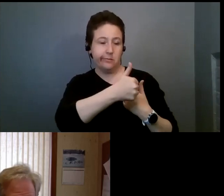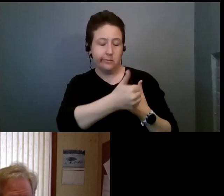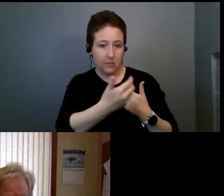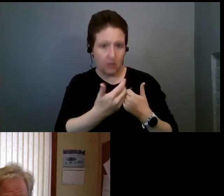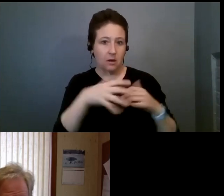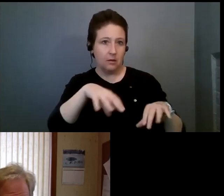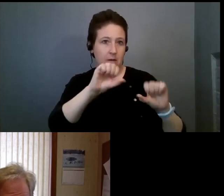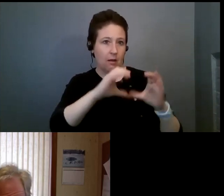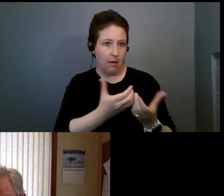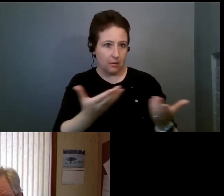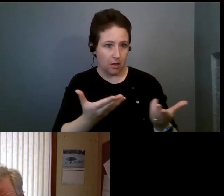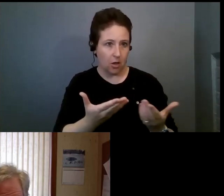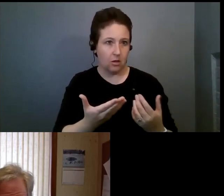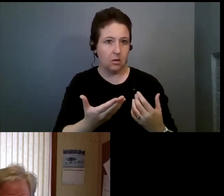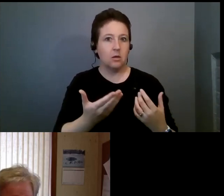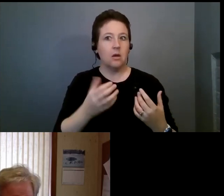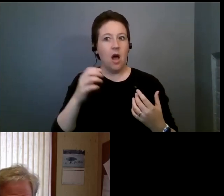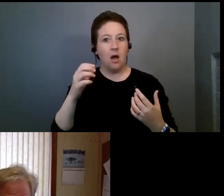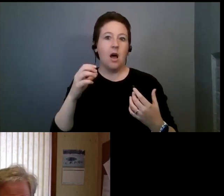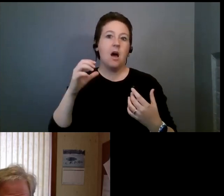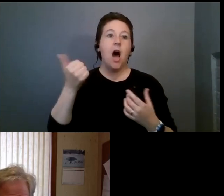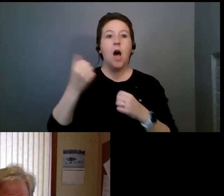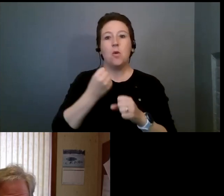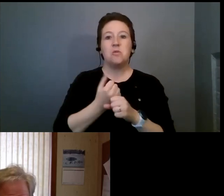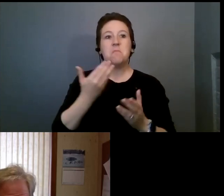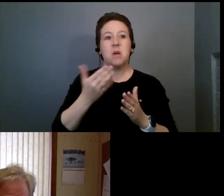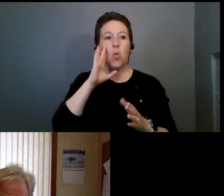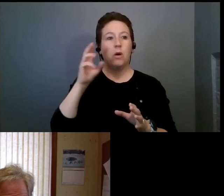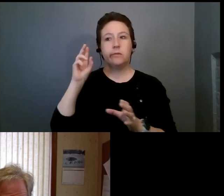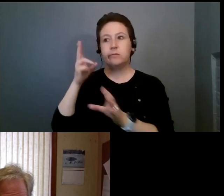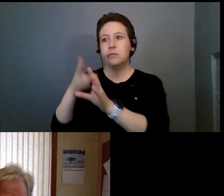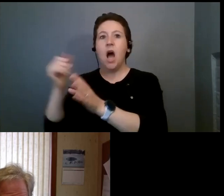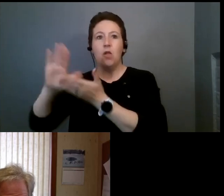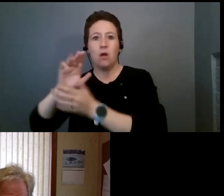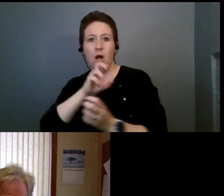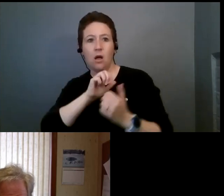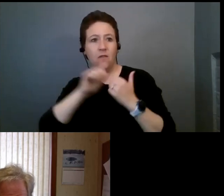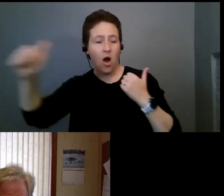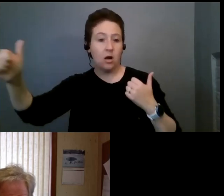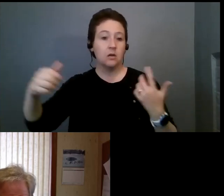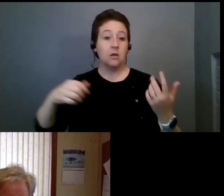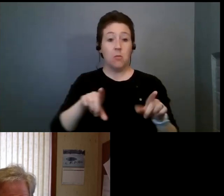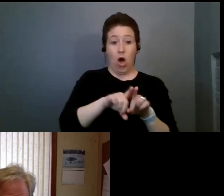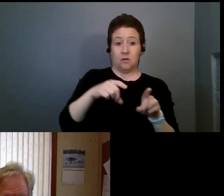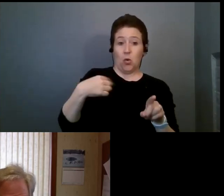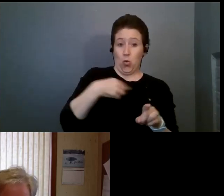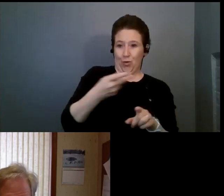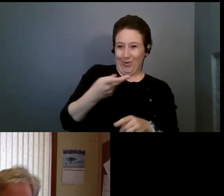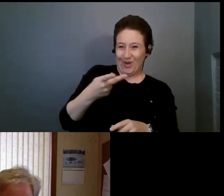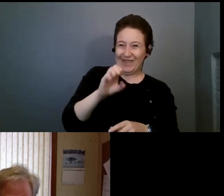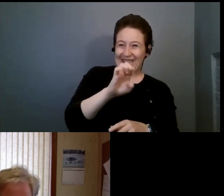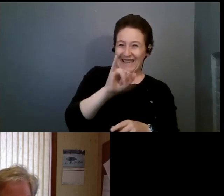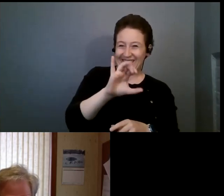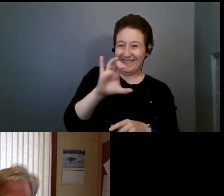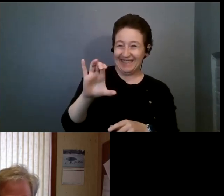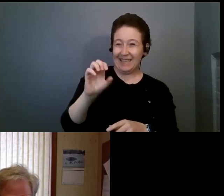taking classes here, whereas they might have gone away in another year. Of course, part of that is that we have such a good working relationship with you.